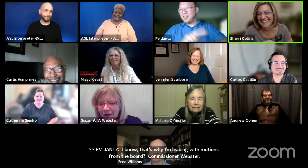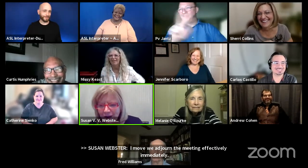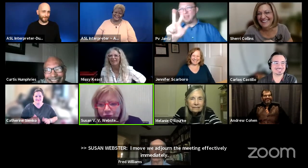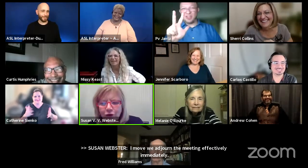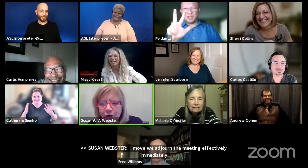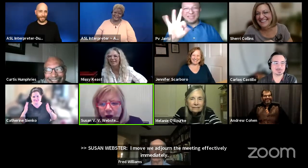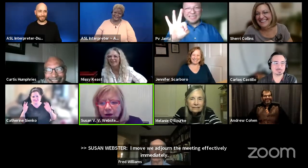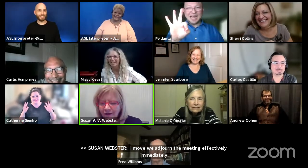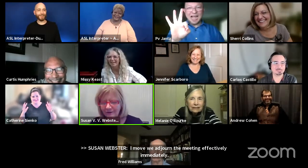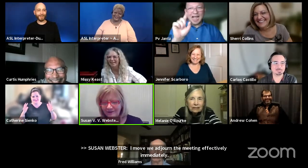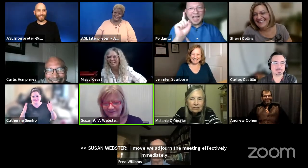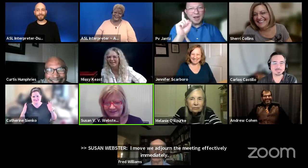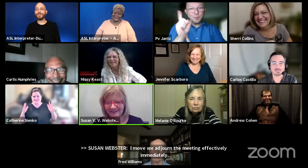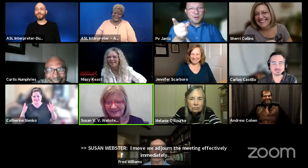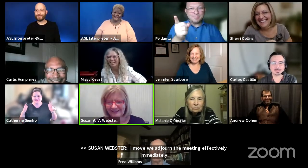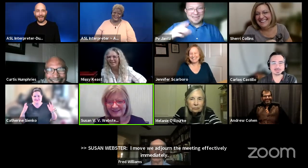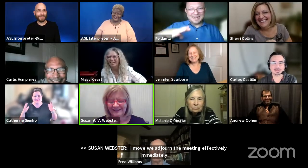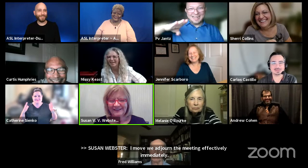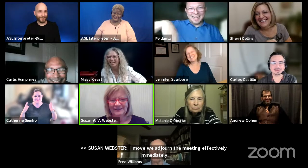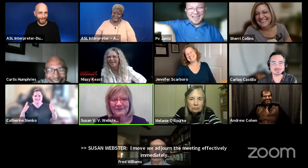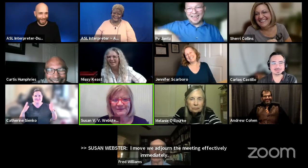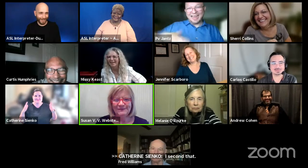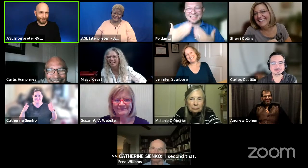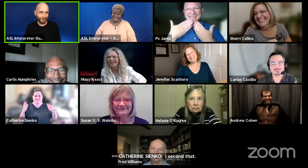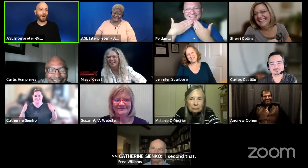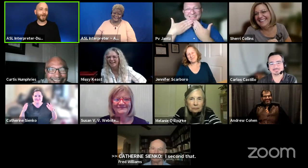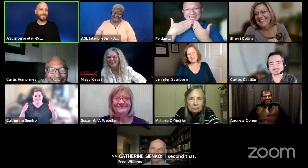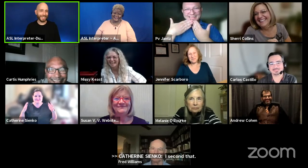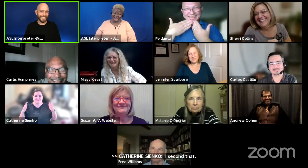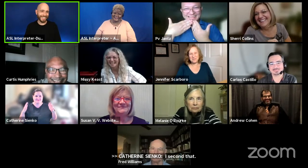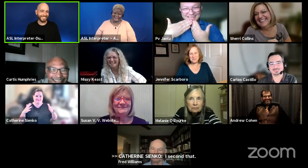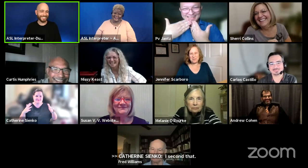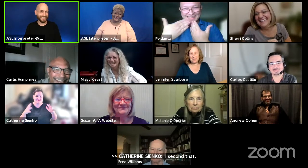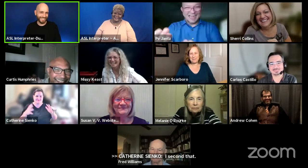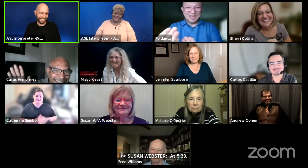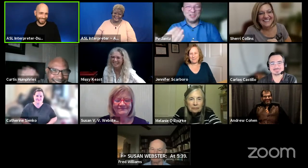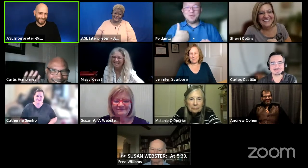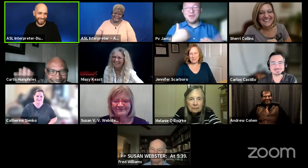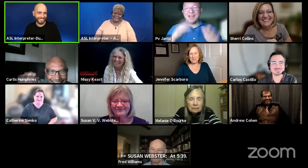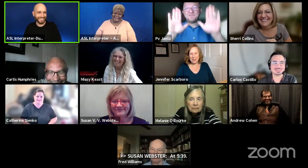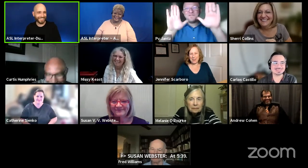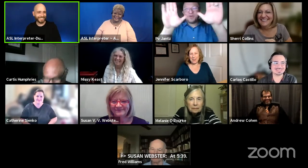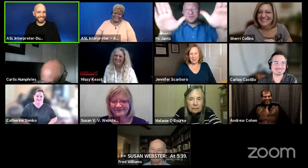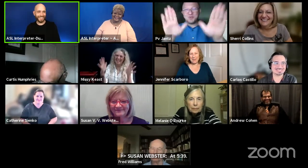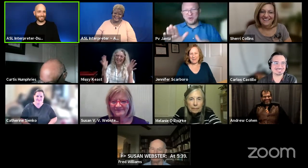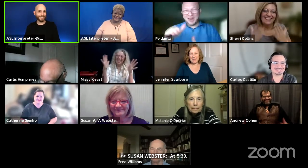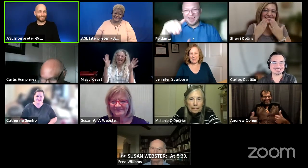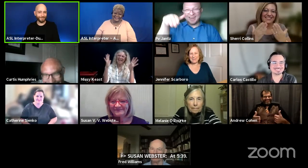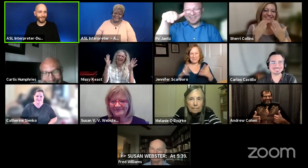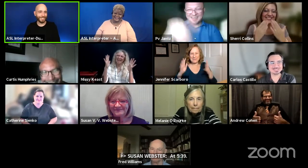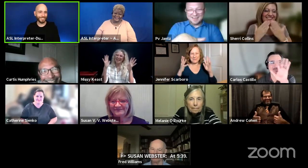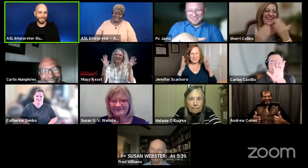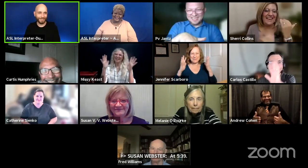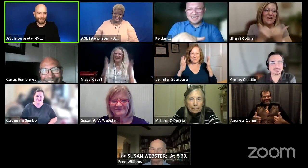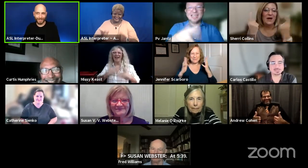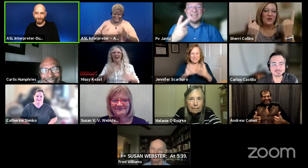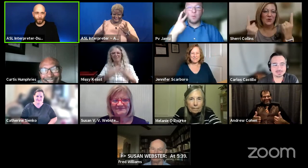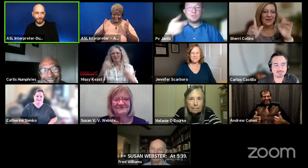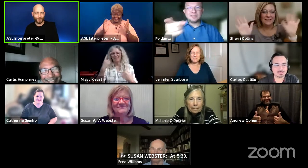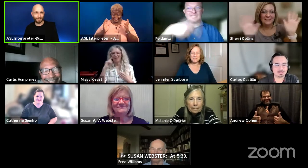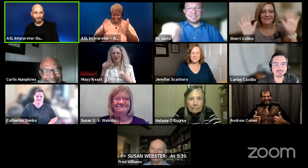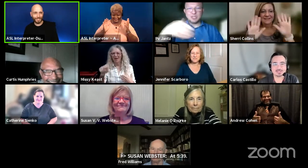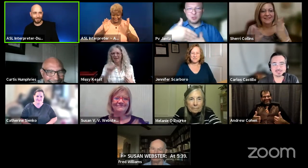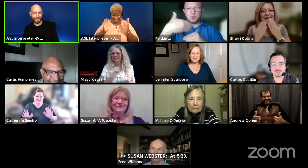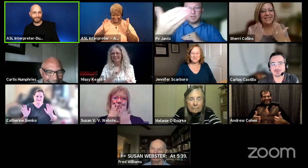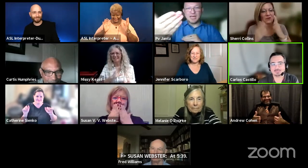This is At 5:39. All right, 5:39, 1 minute late. All right. Thank you so much. Thank you, Everyone have a